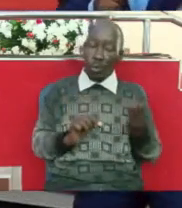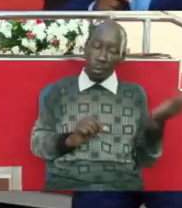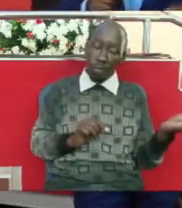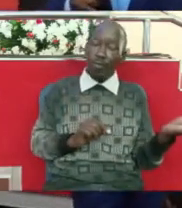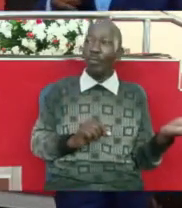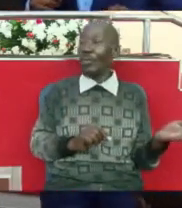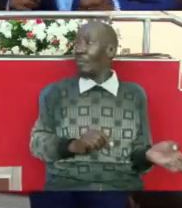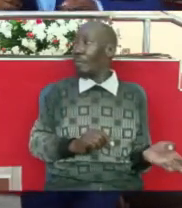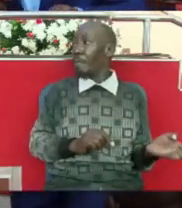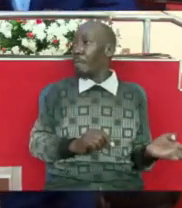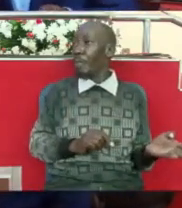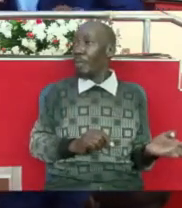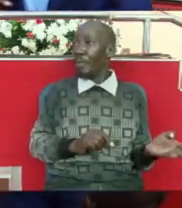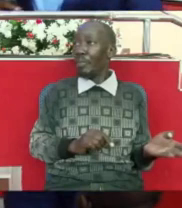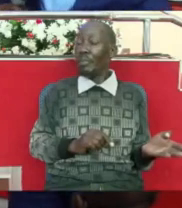And